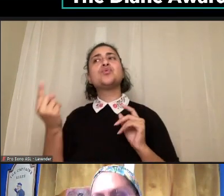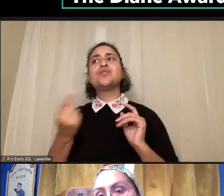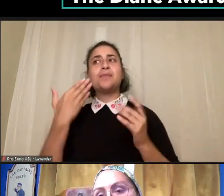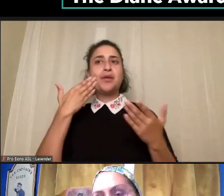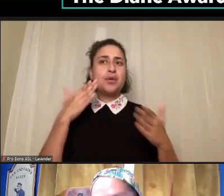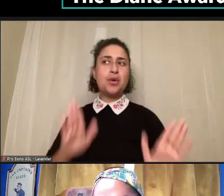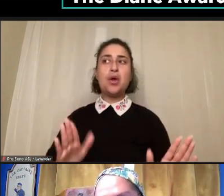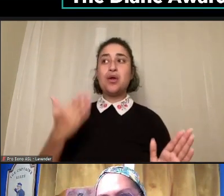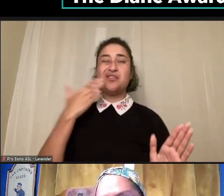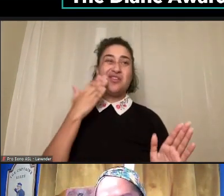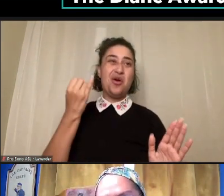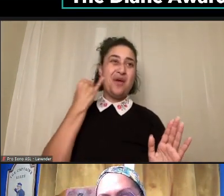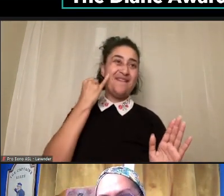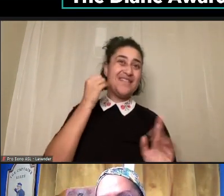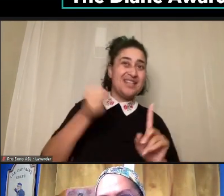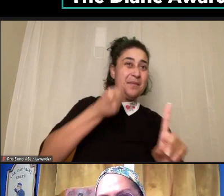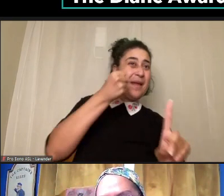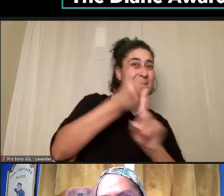or a difference.